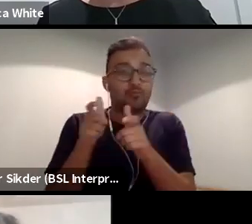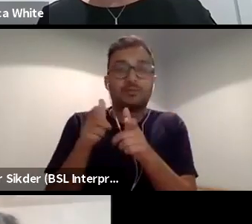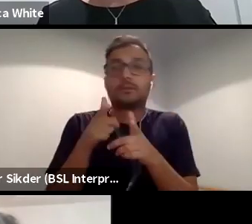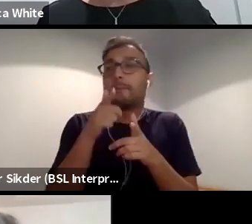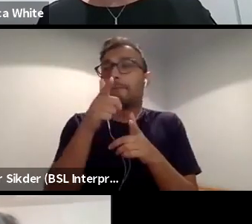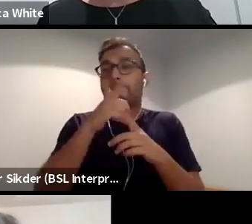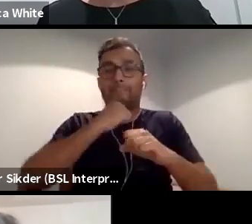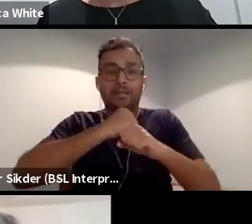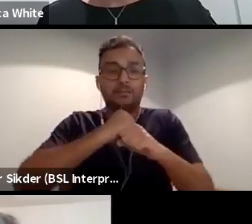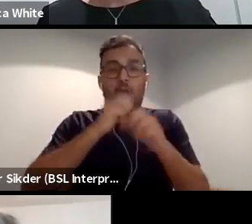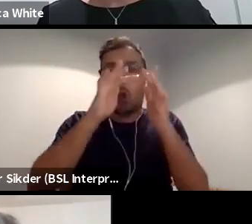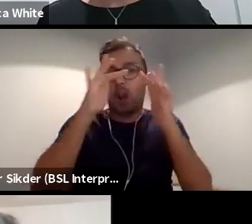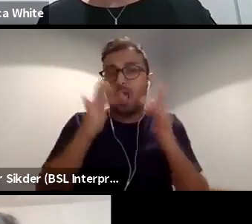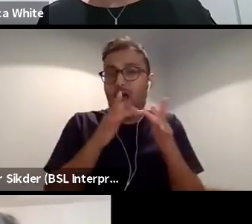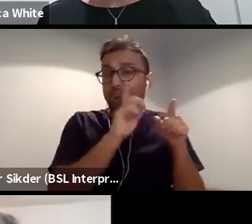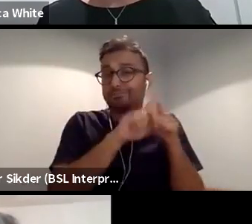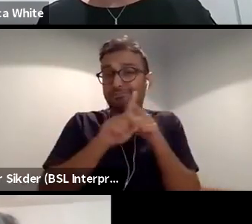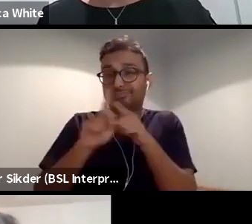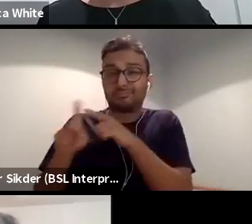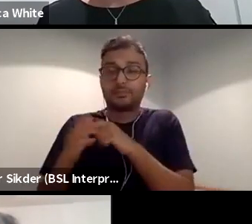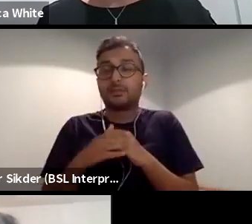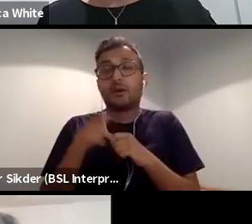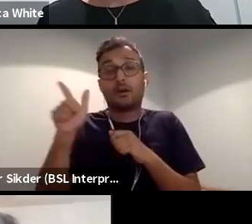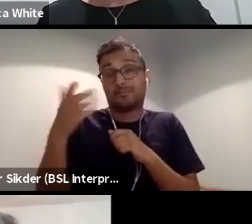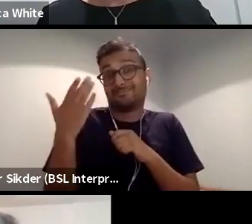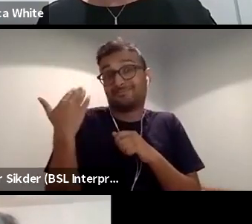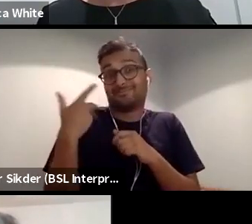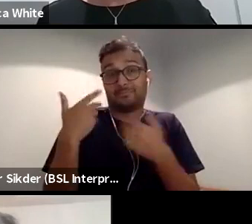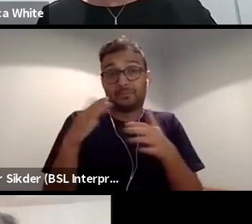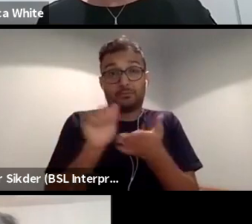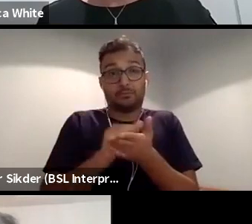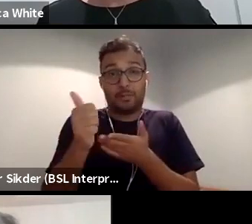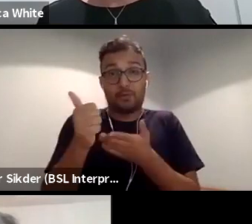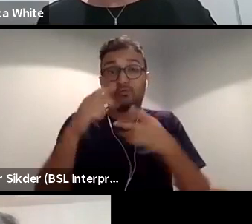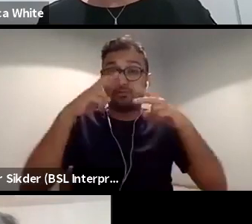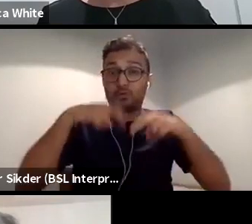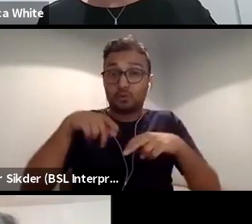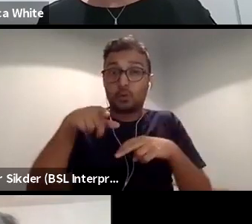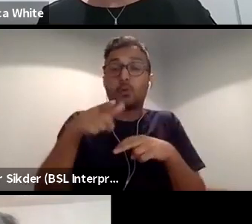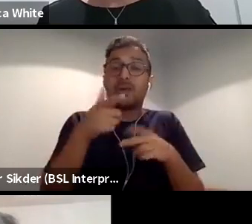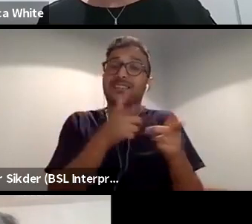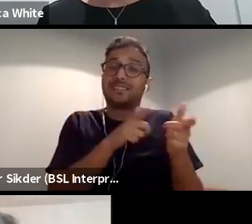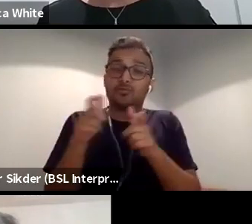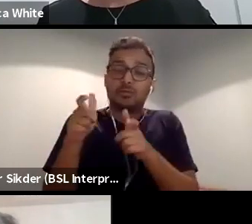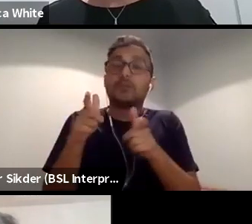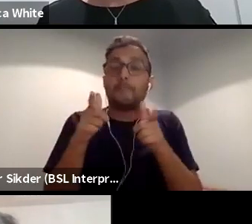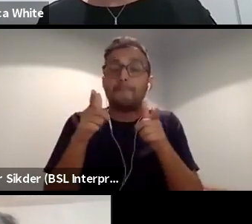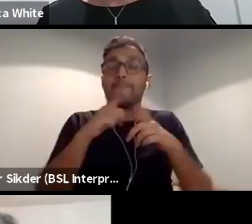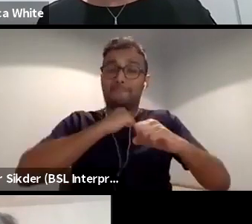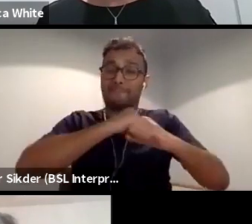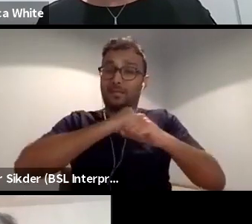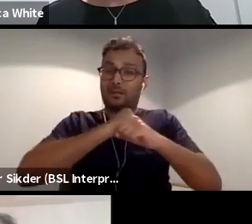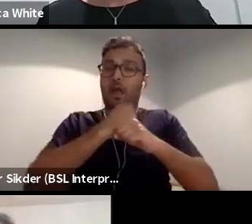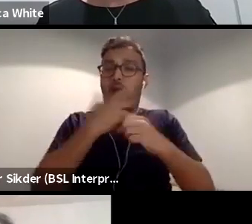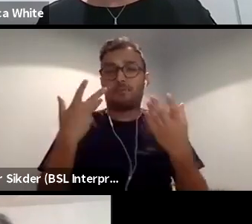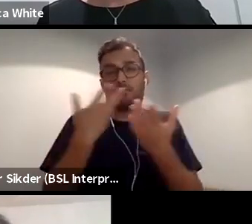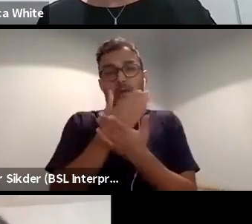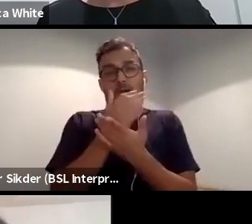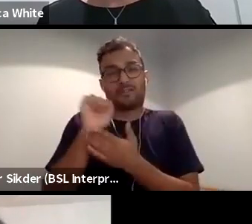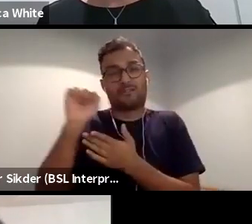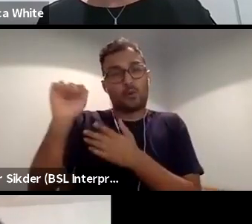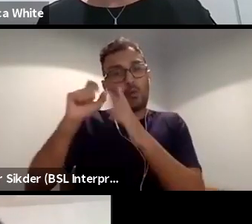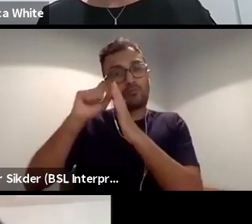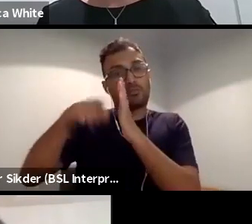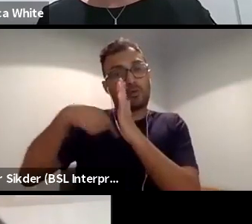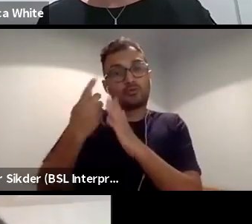She recently published a paper on terrorism and the mass media as part of the ongoing RUSI project, and the second phase of this